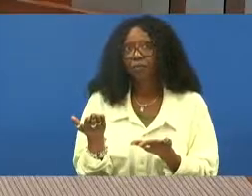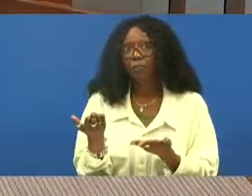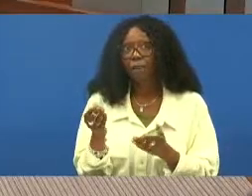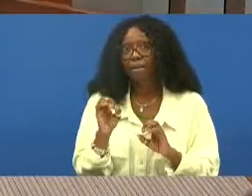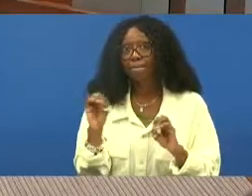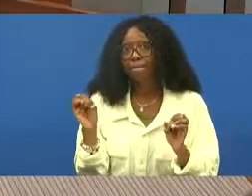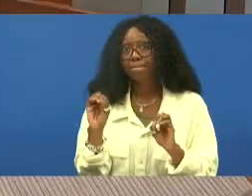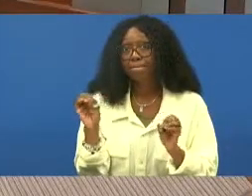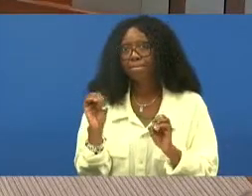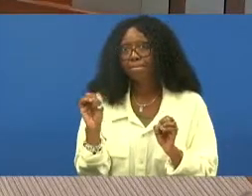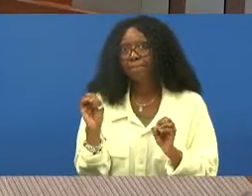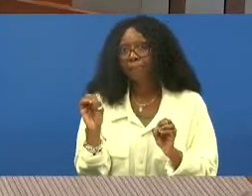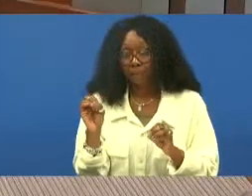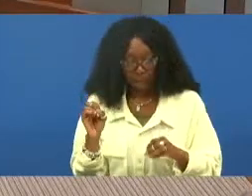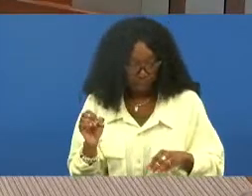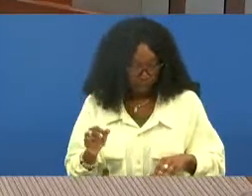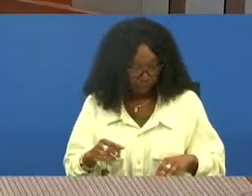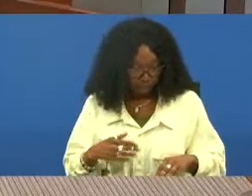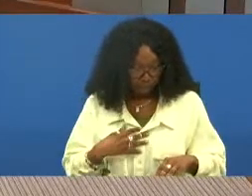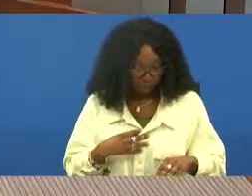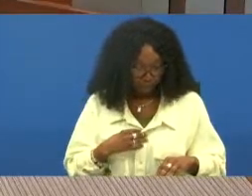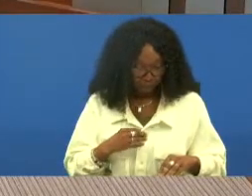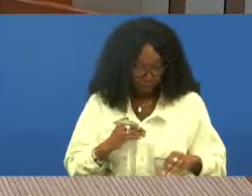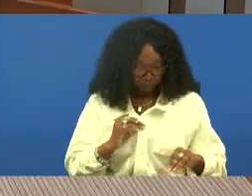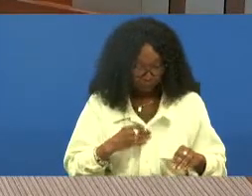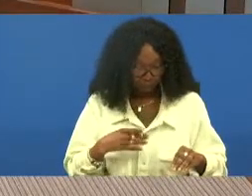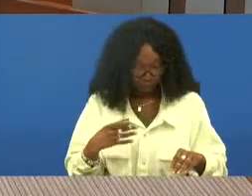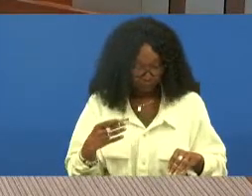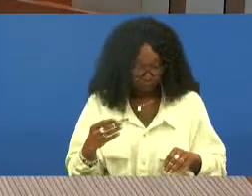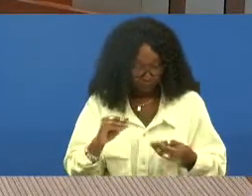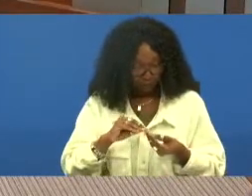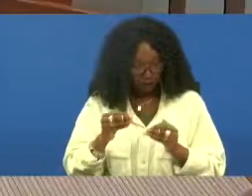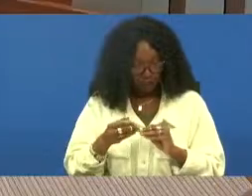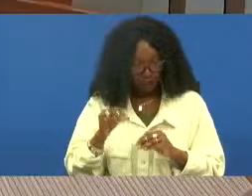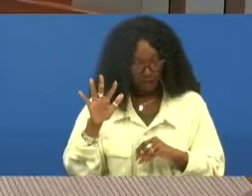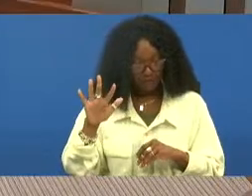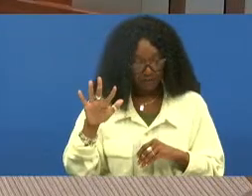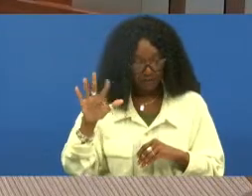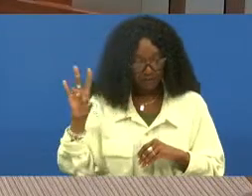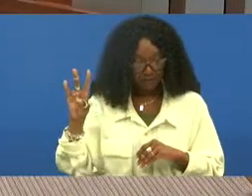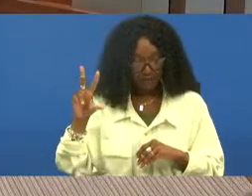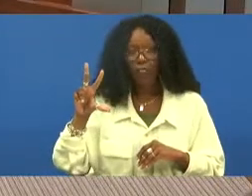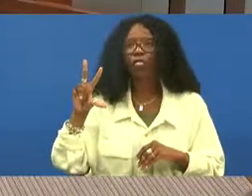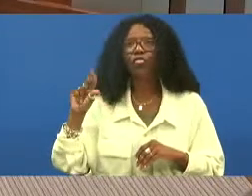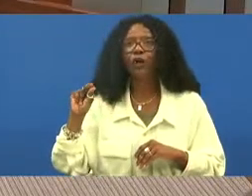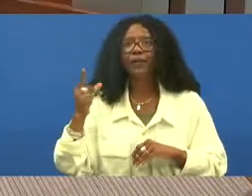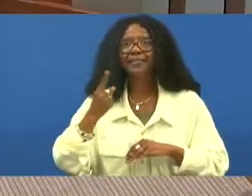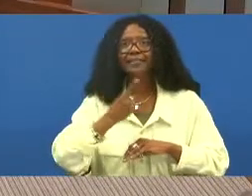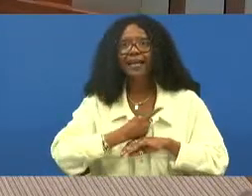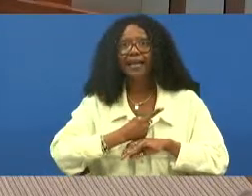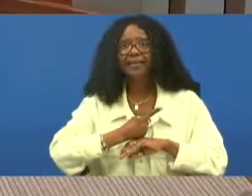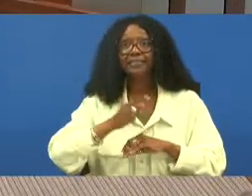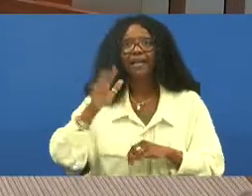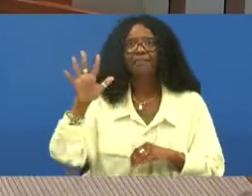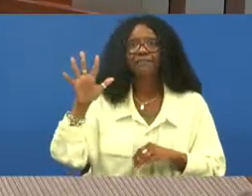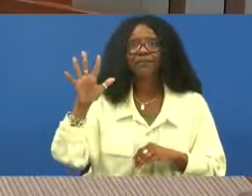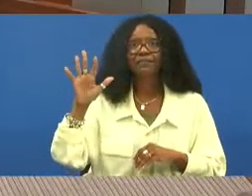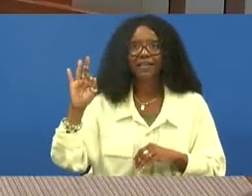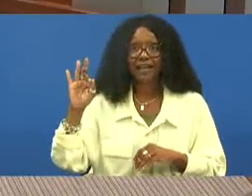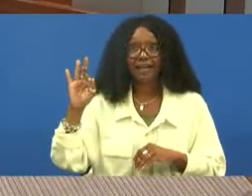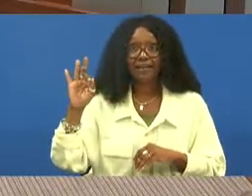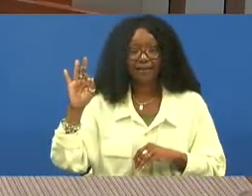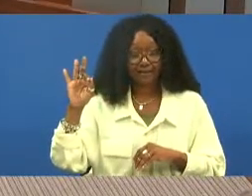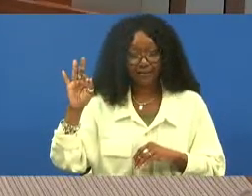See none. Yes, sir. Yes, ma'am. Number 57, 30 days, and number